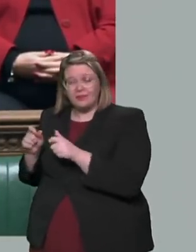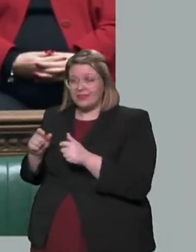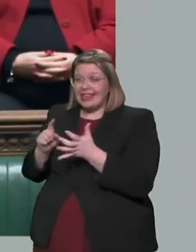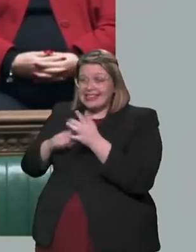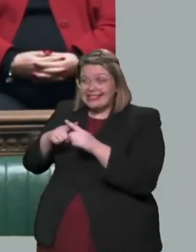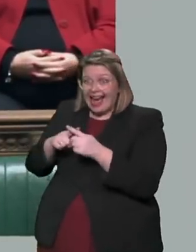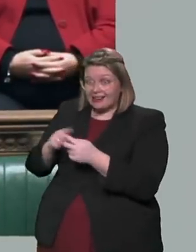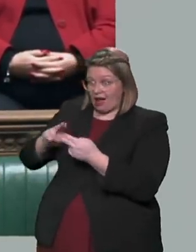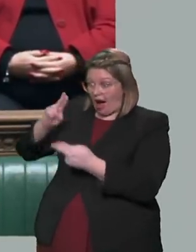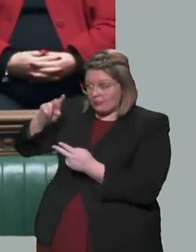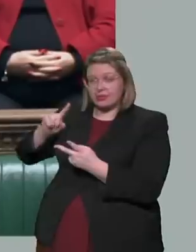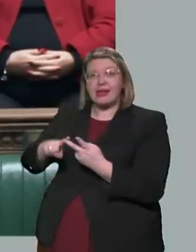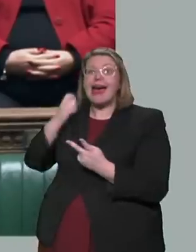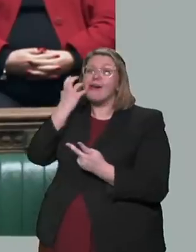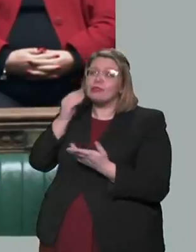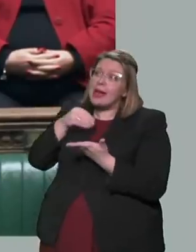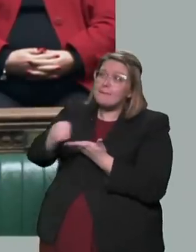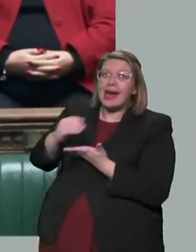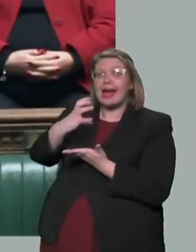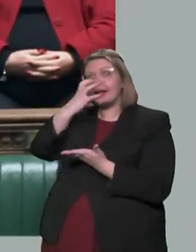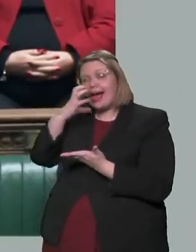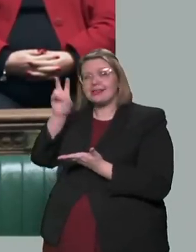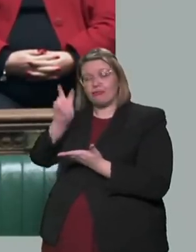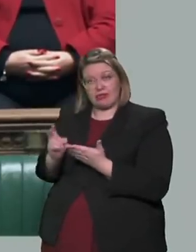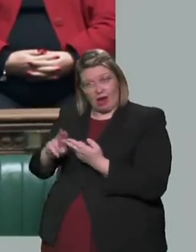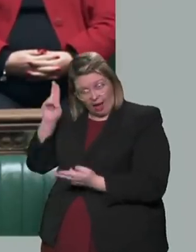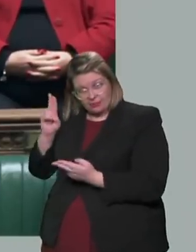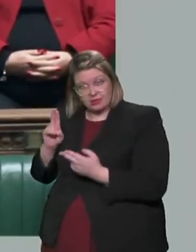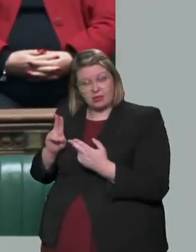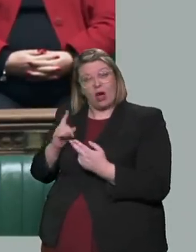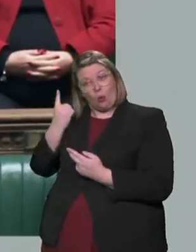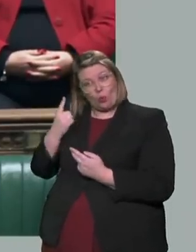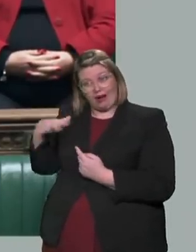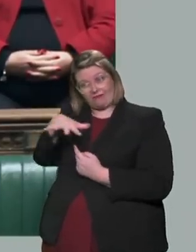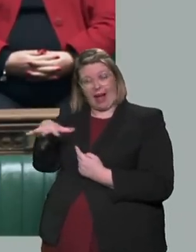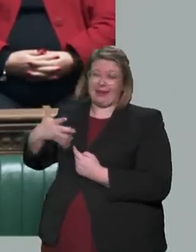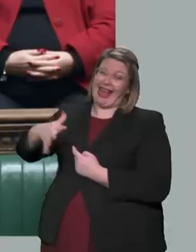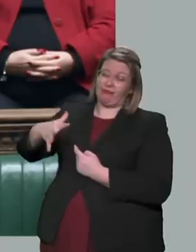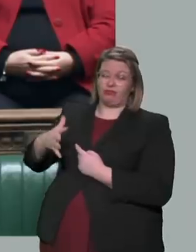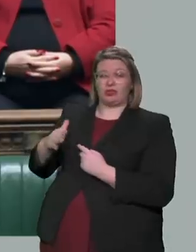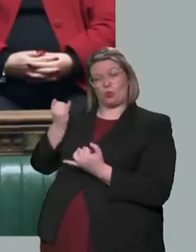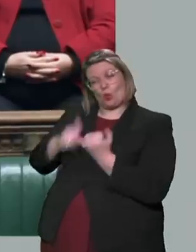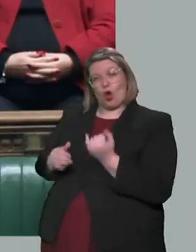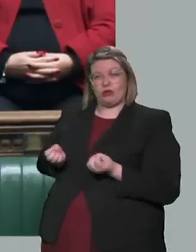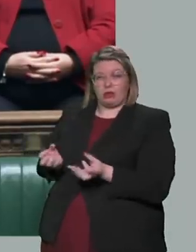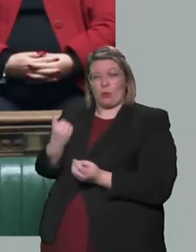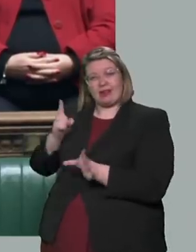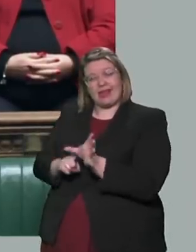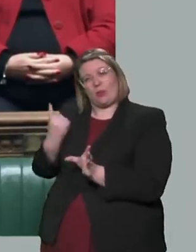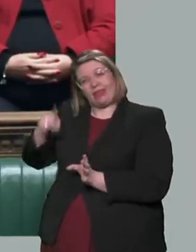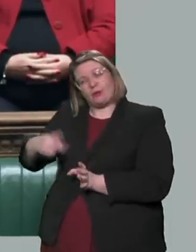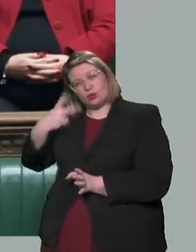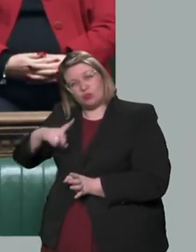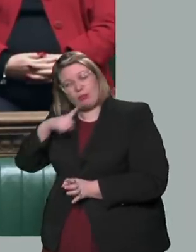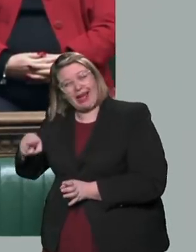energy prices, and the average family faces a hit of £1,200. This